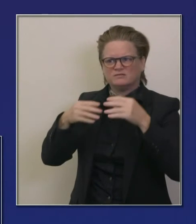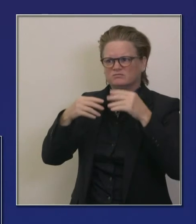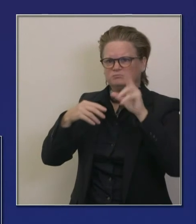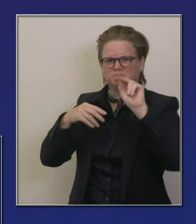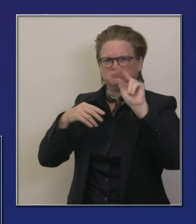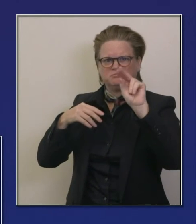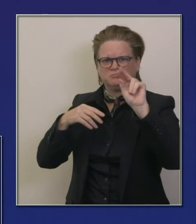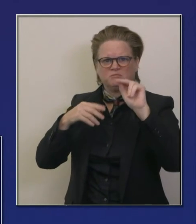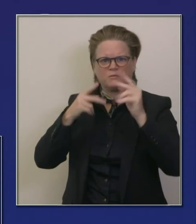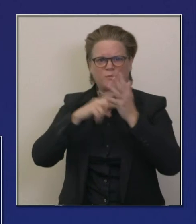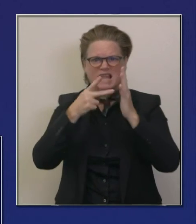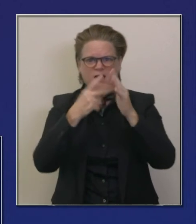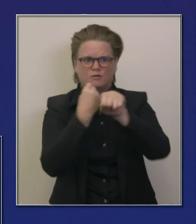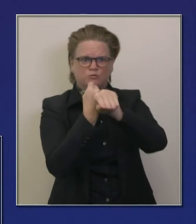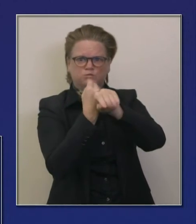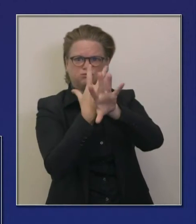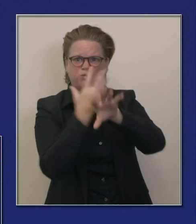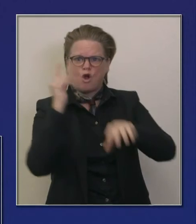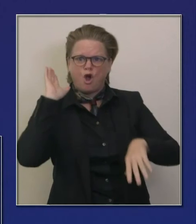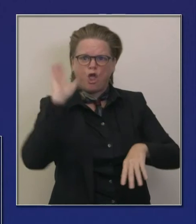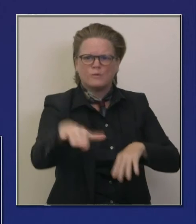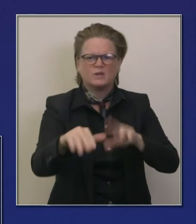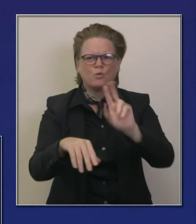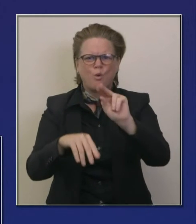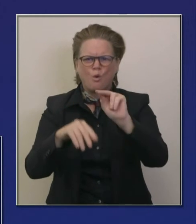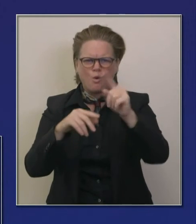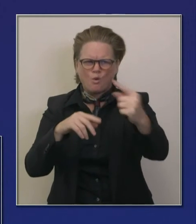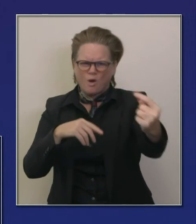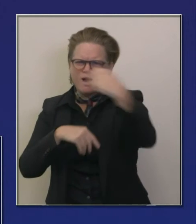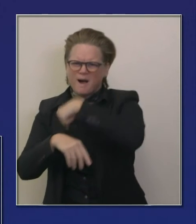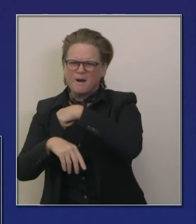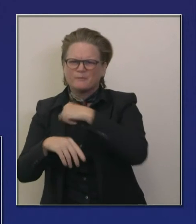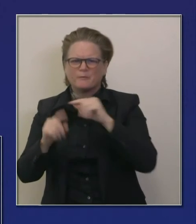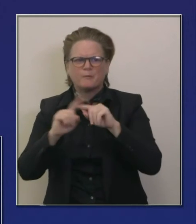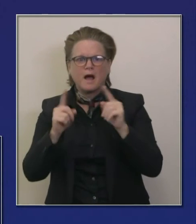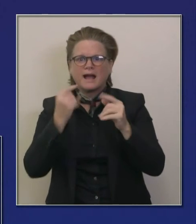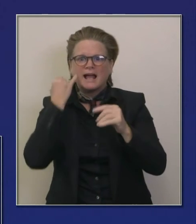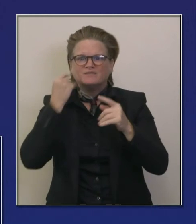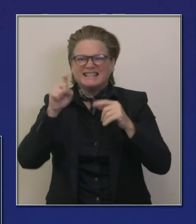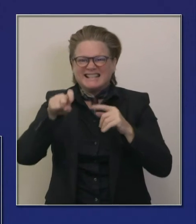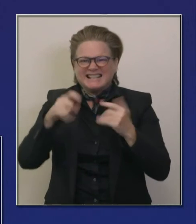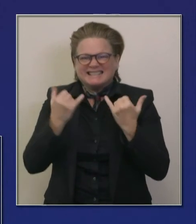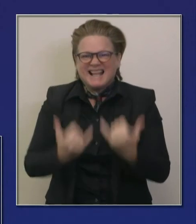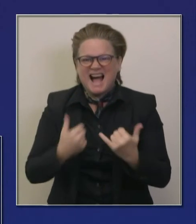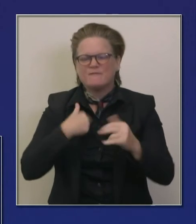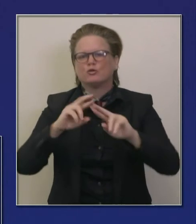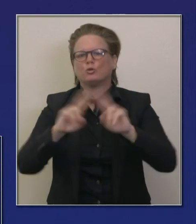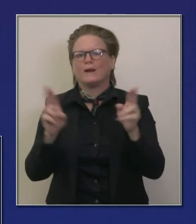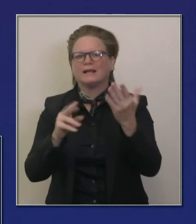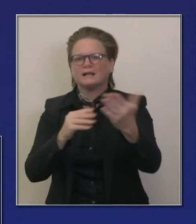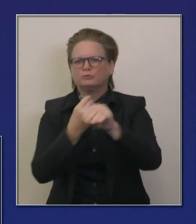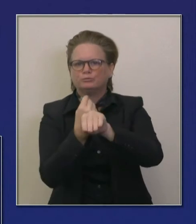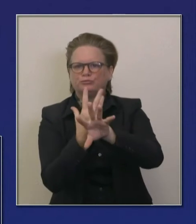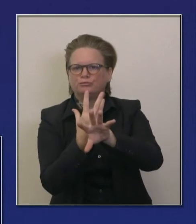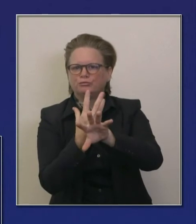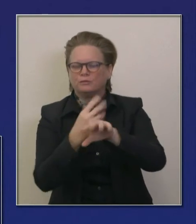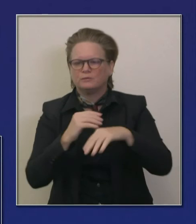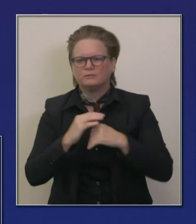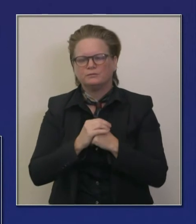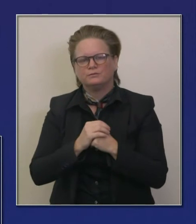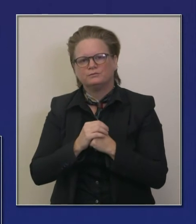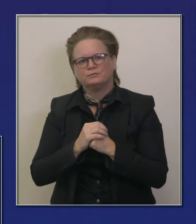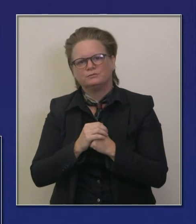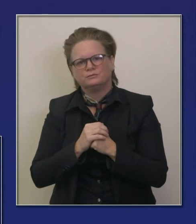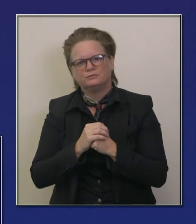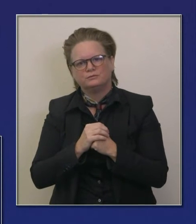be supplementary. Accordingly, Health Corps, we've talked a lot about our Health Corps program in this state over the past. These